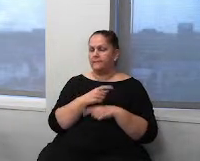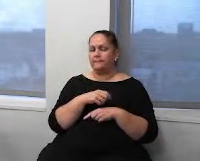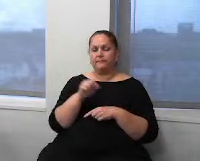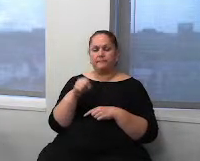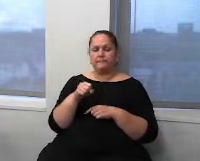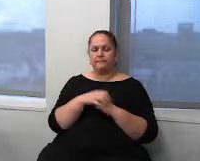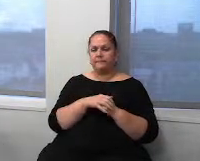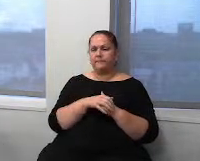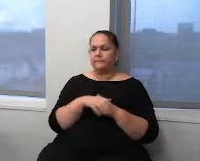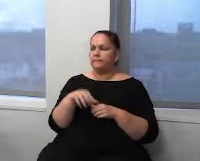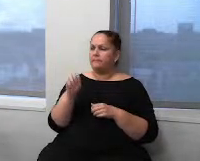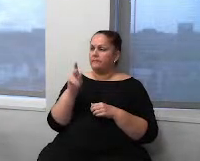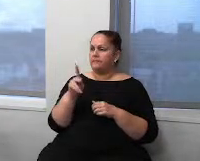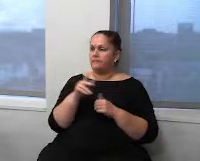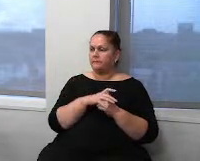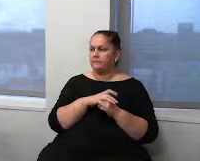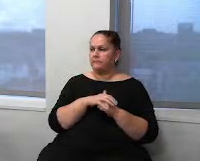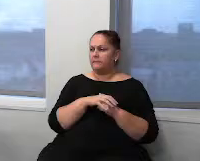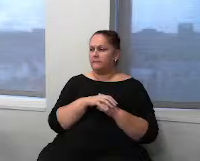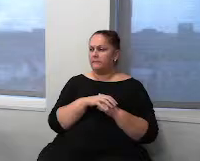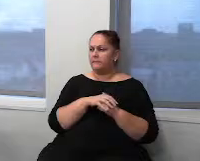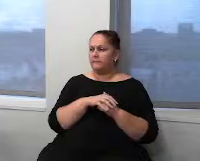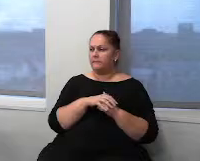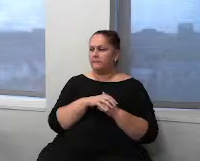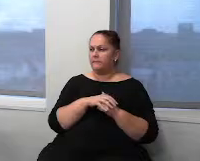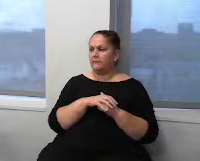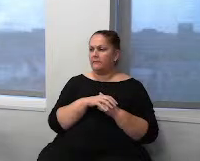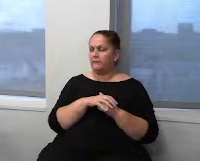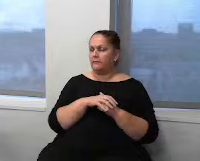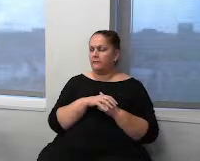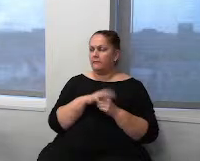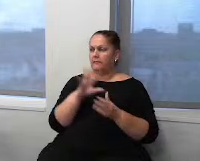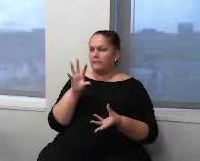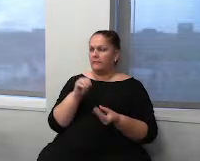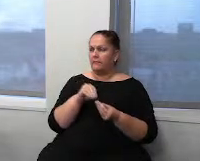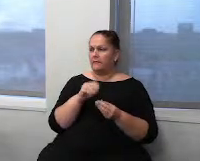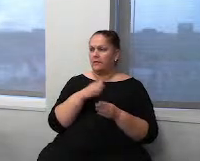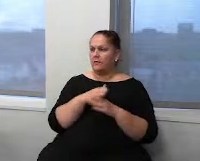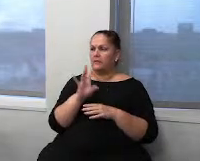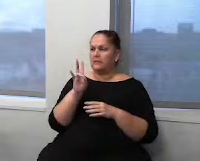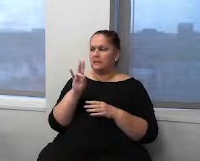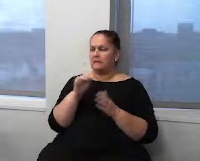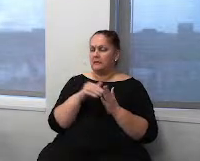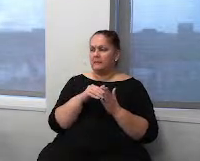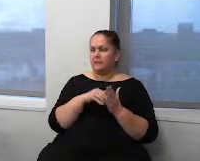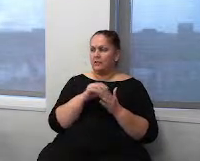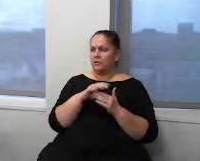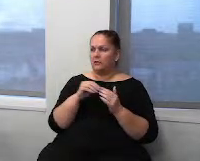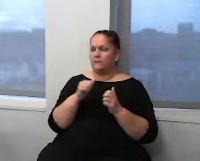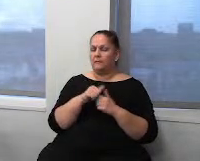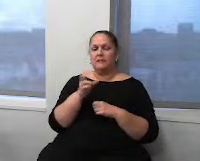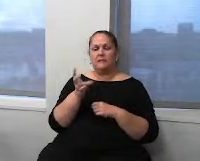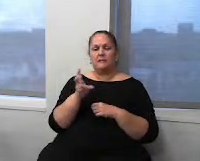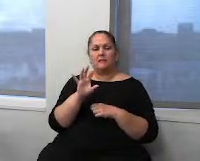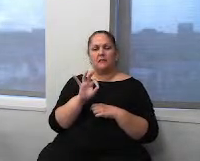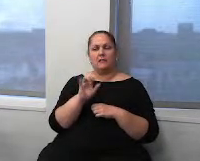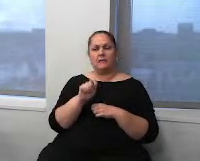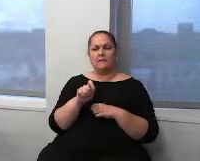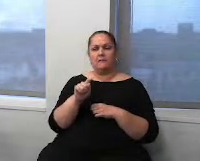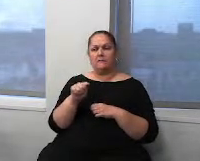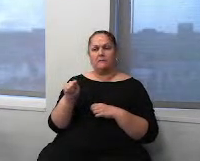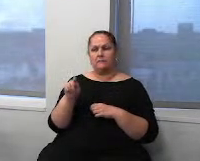ratepayer funds, correct? Yes. Okay. And the sum of those is over $70 million, right?